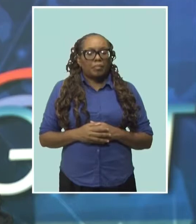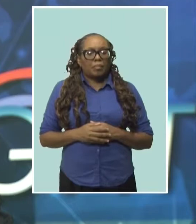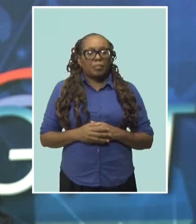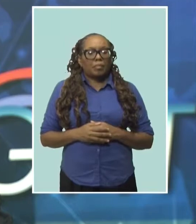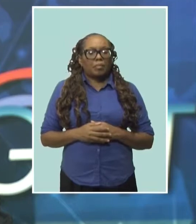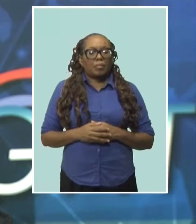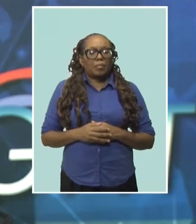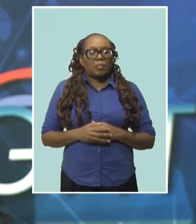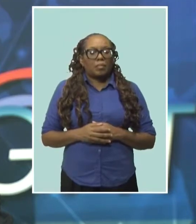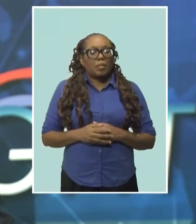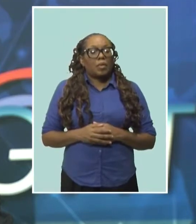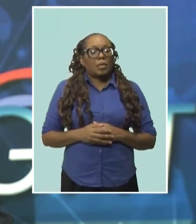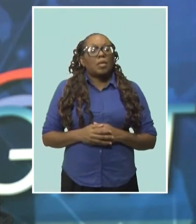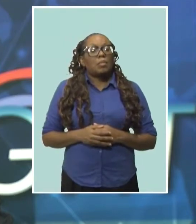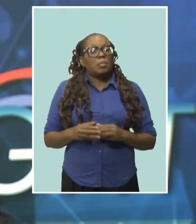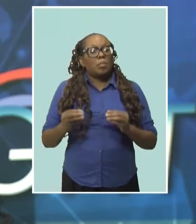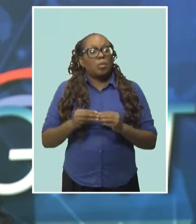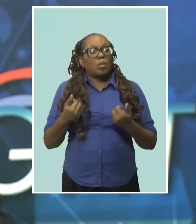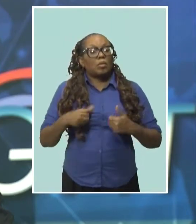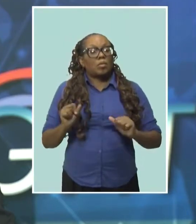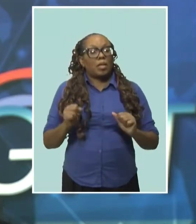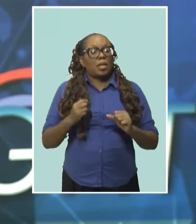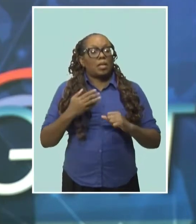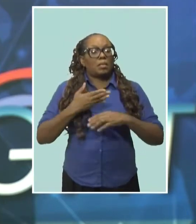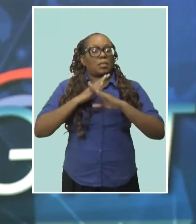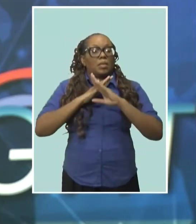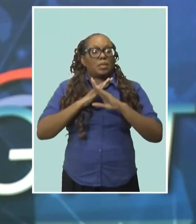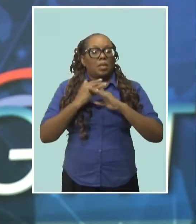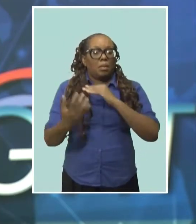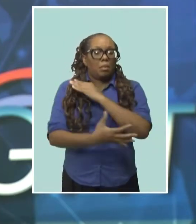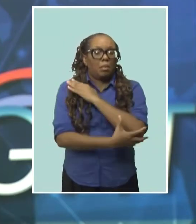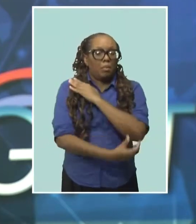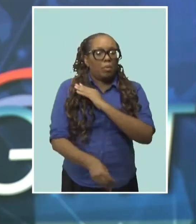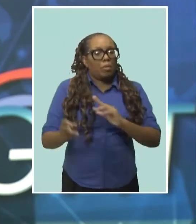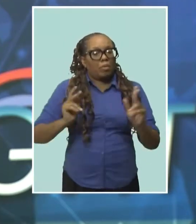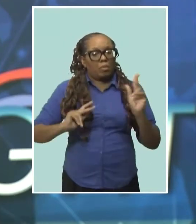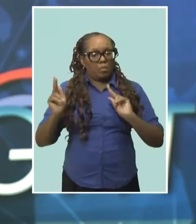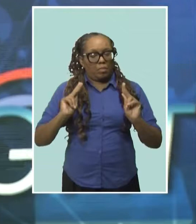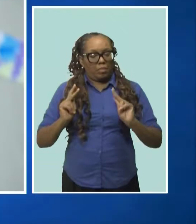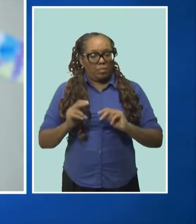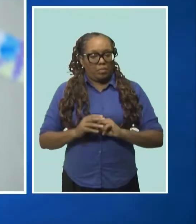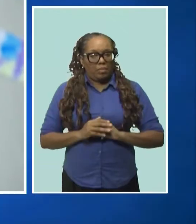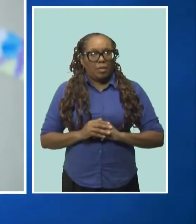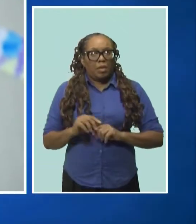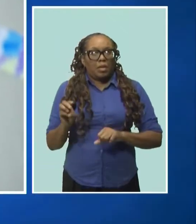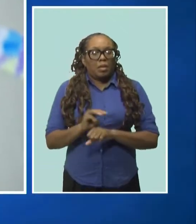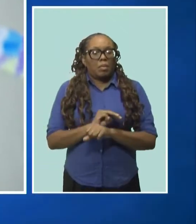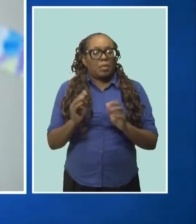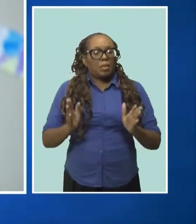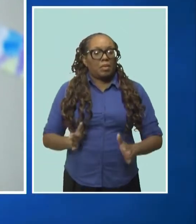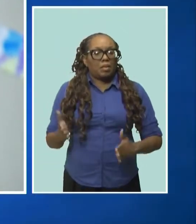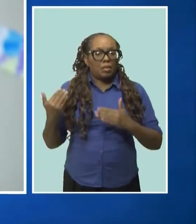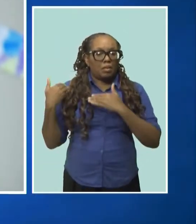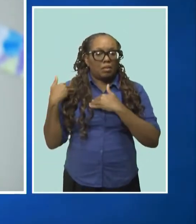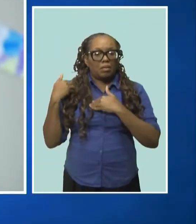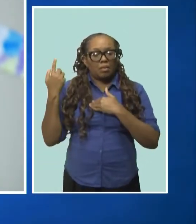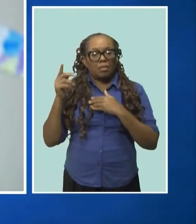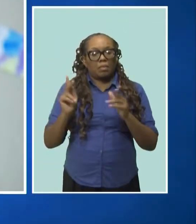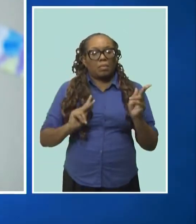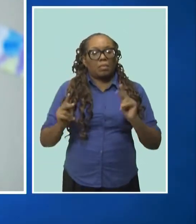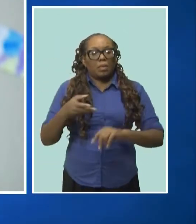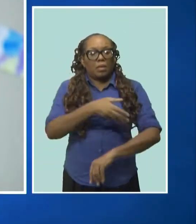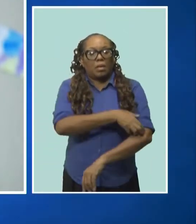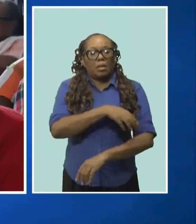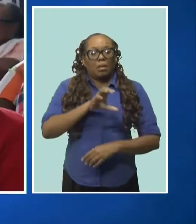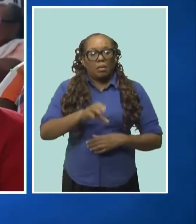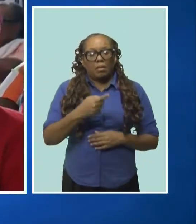more news about efforts to protect poor and vulnerable groups in Barbados. Minister of People Empowerment and Elder Affairs Kirk Humphrey says one